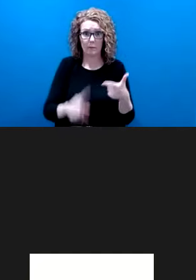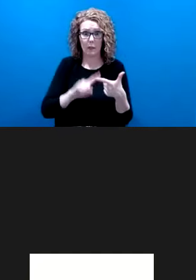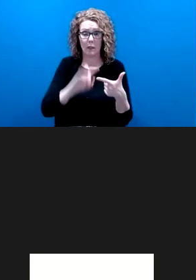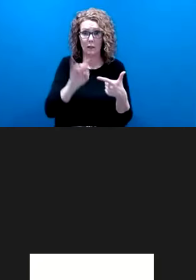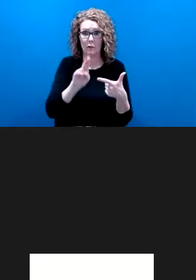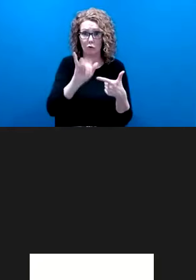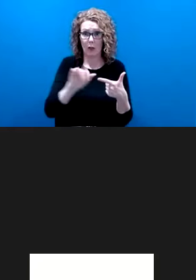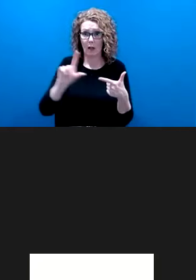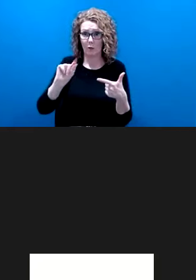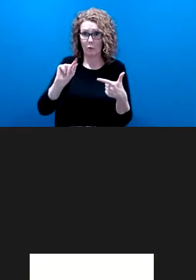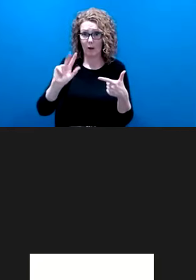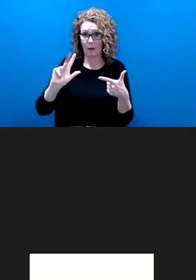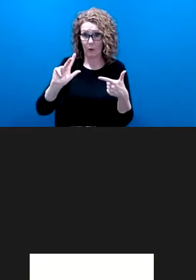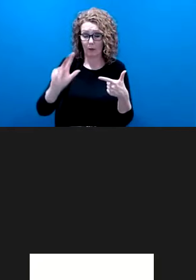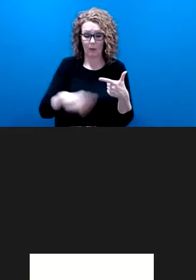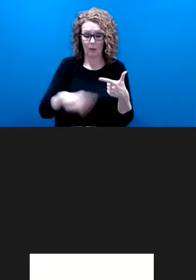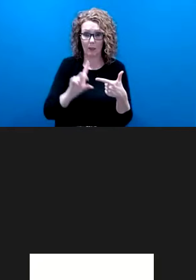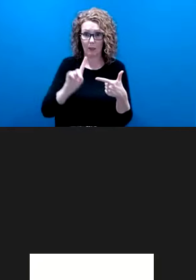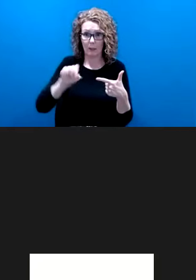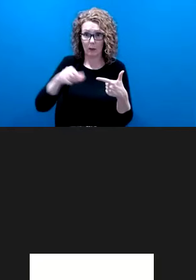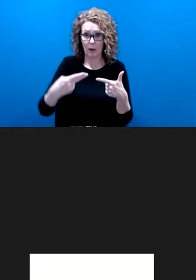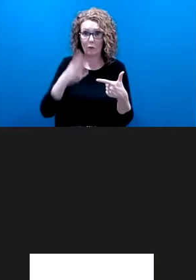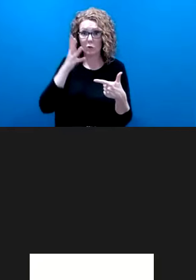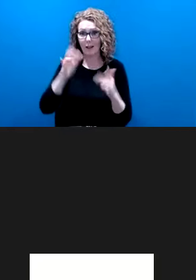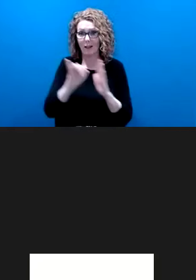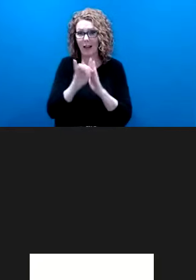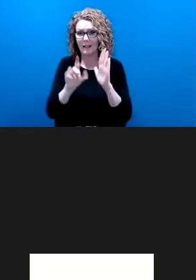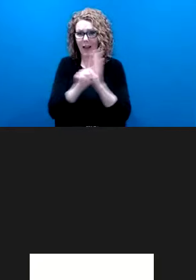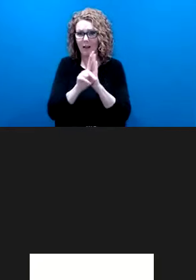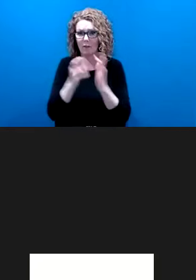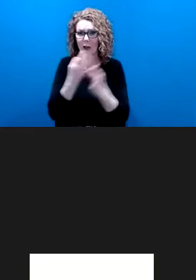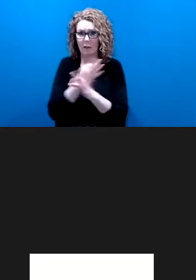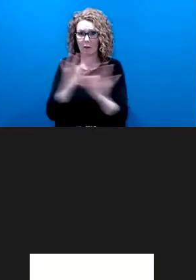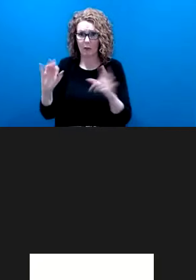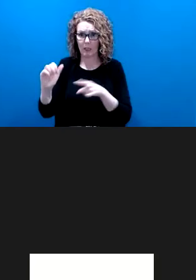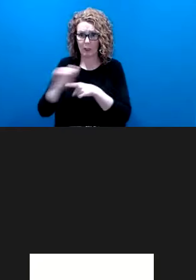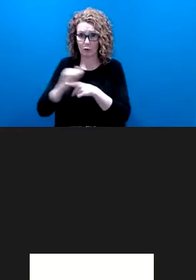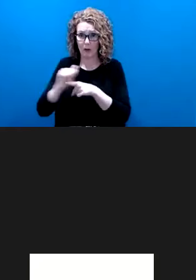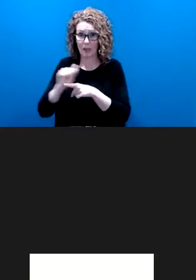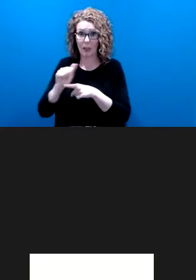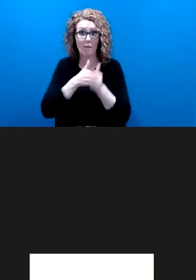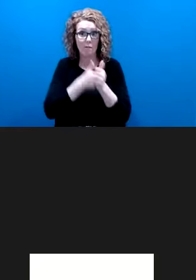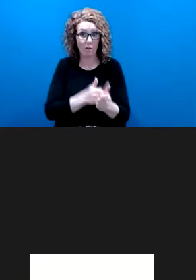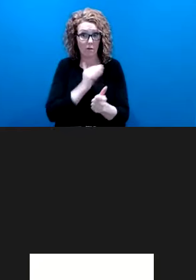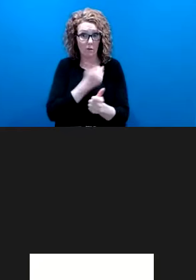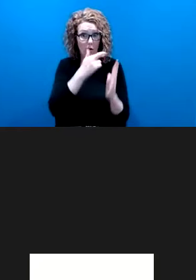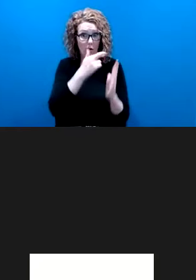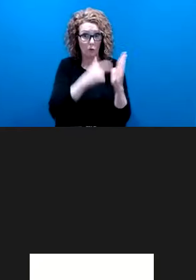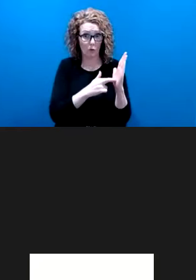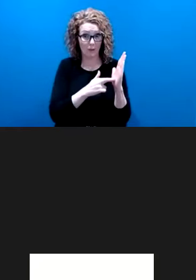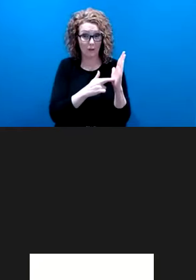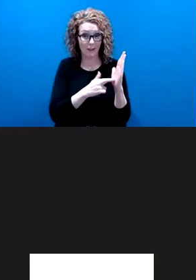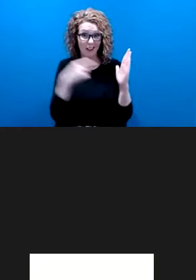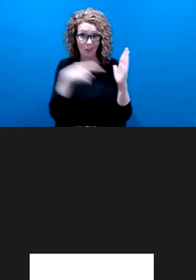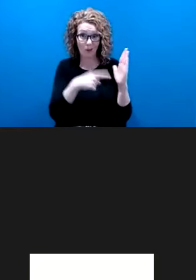1st, 2023, DOH will identify a free training based on these model rules. So these model rules,